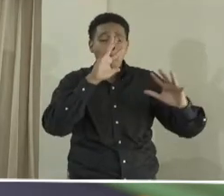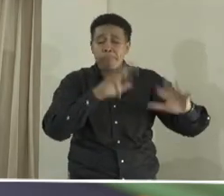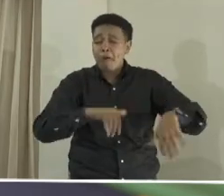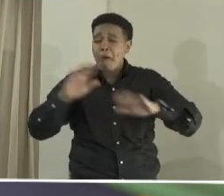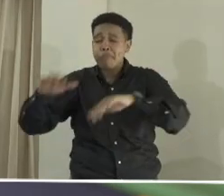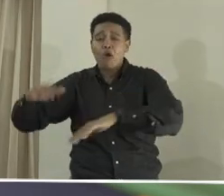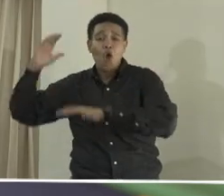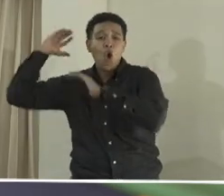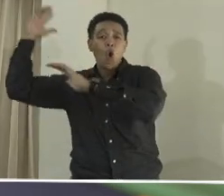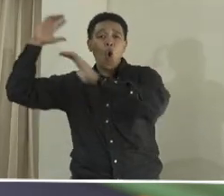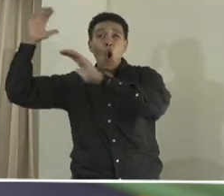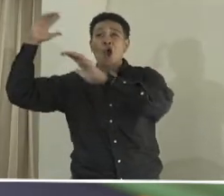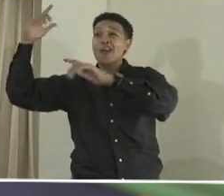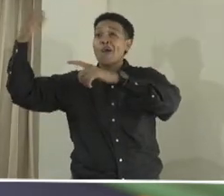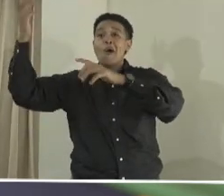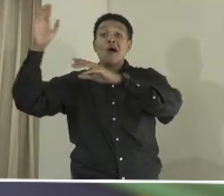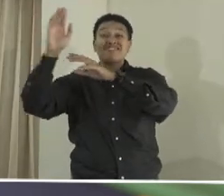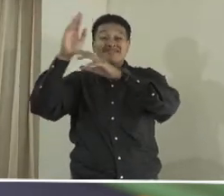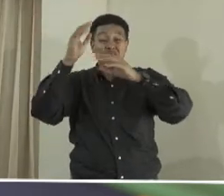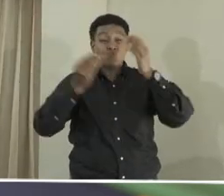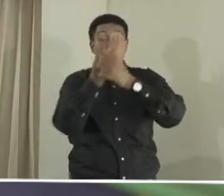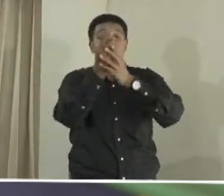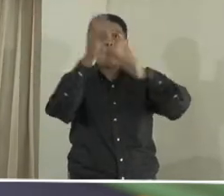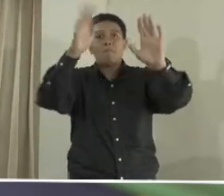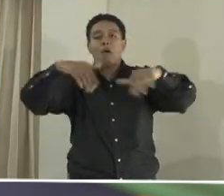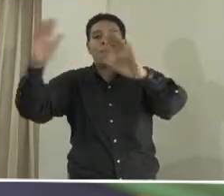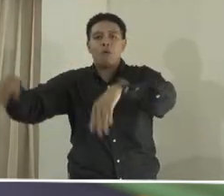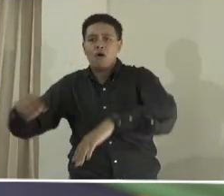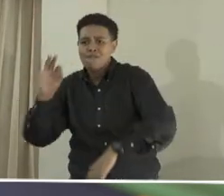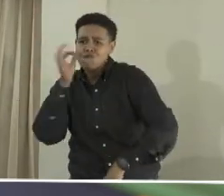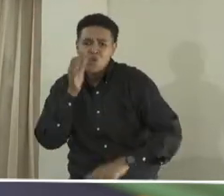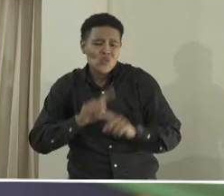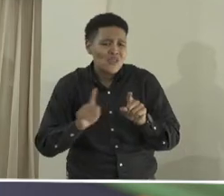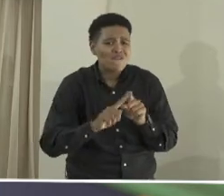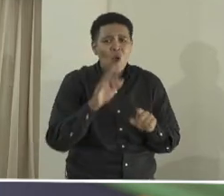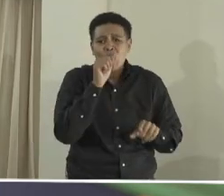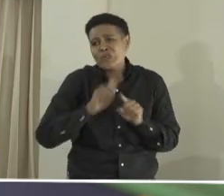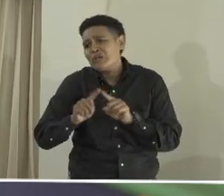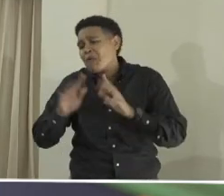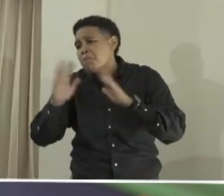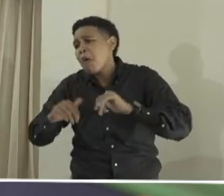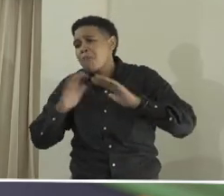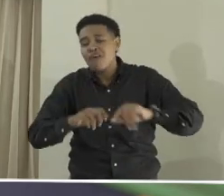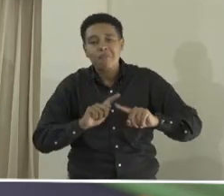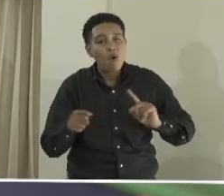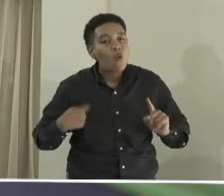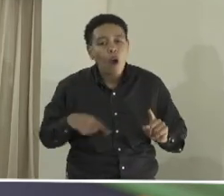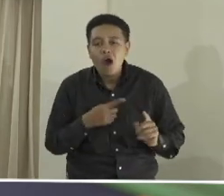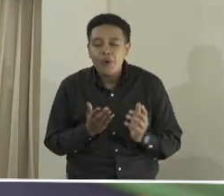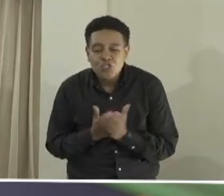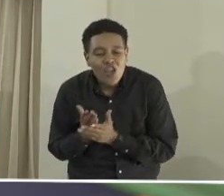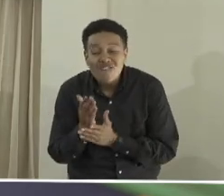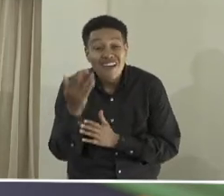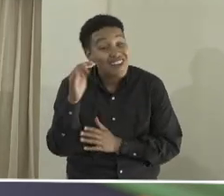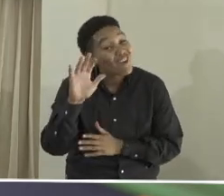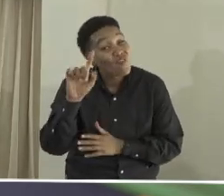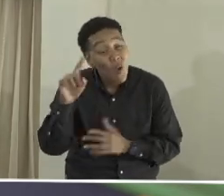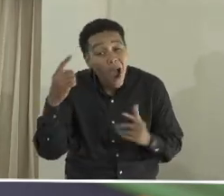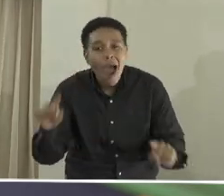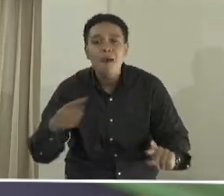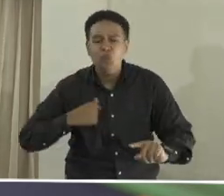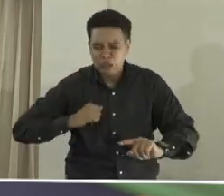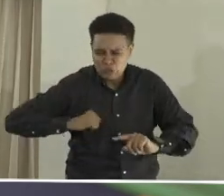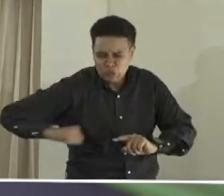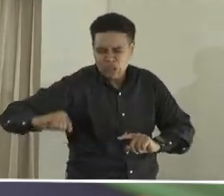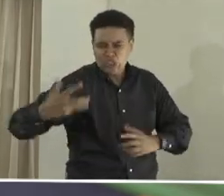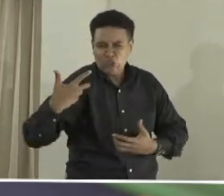Coconut plantations and citrus groves perished. But we survived. We were resilient and